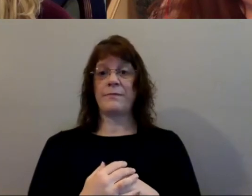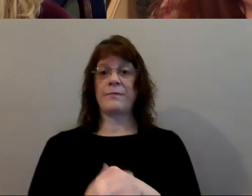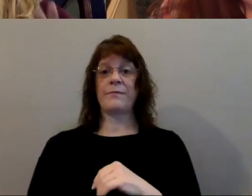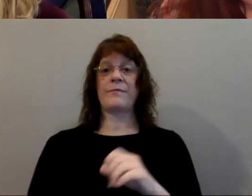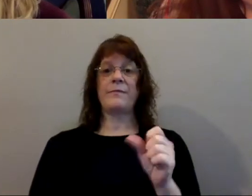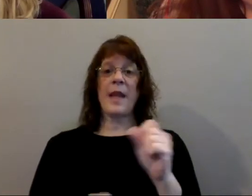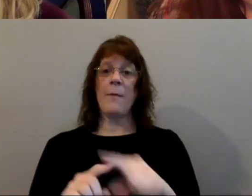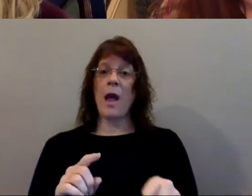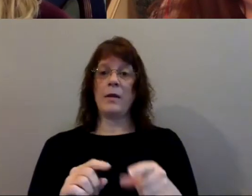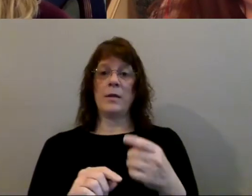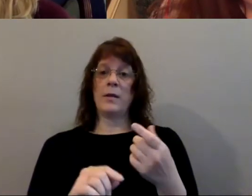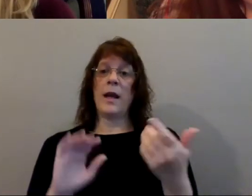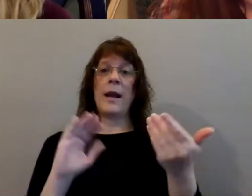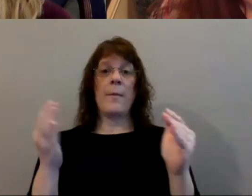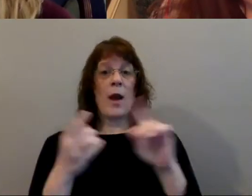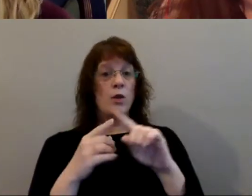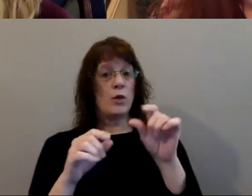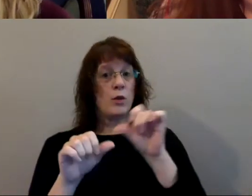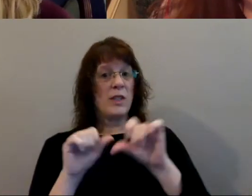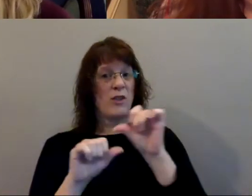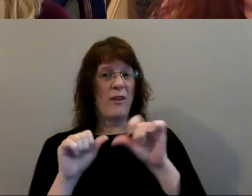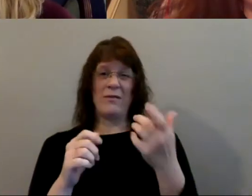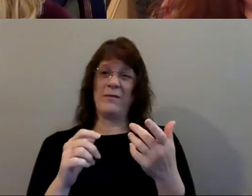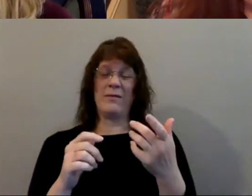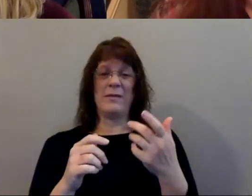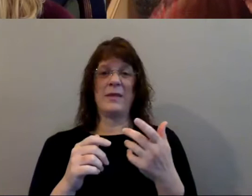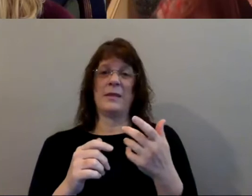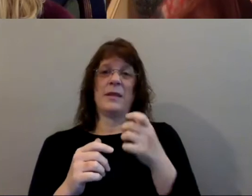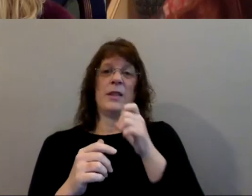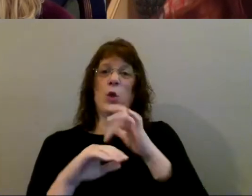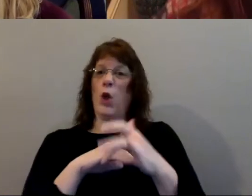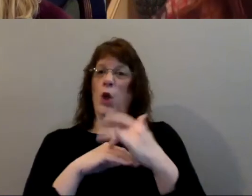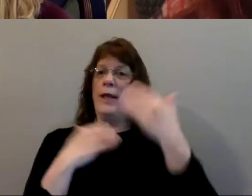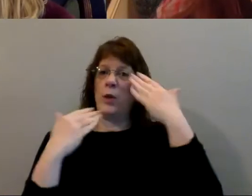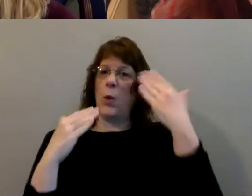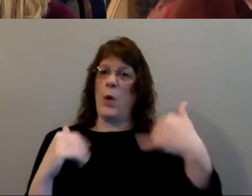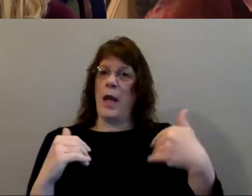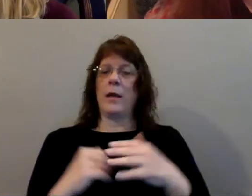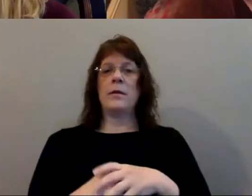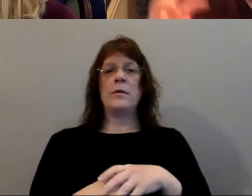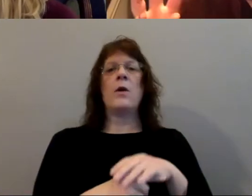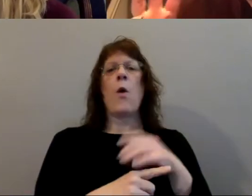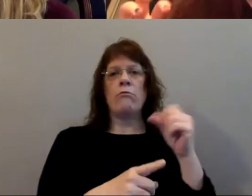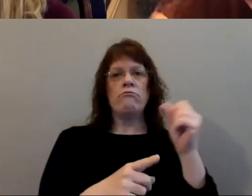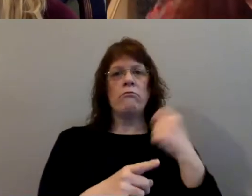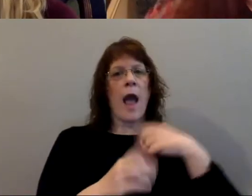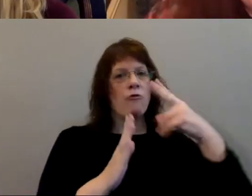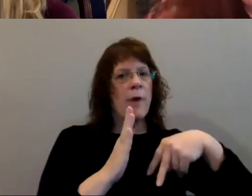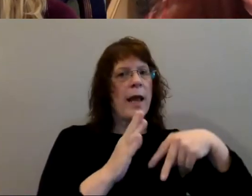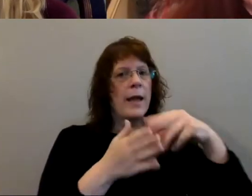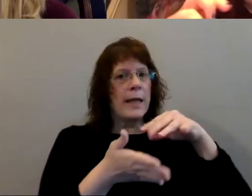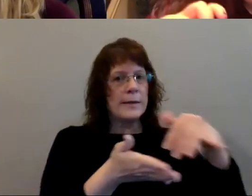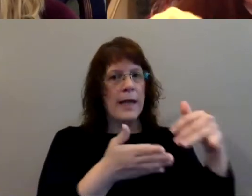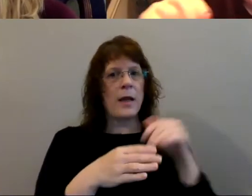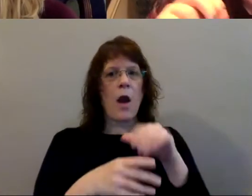Yeah, but relative to each other, it's just too soon to say. Yeah, I read this study that was done on little coral